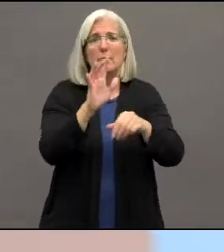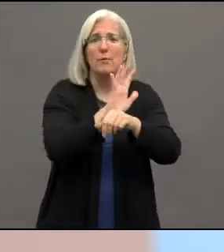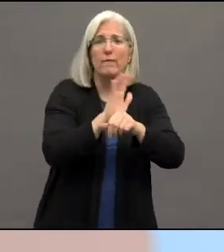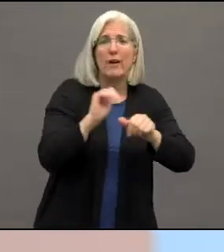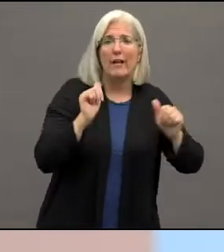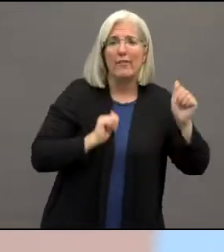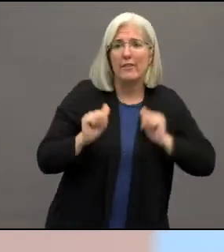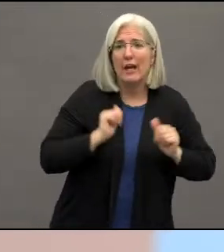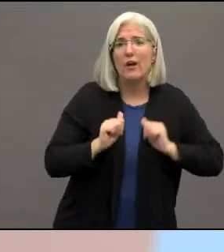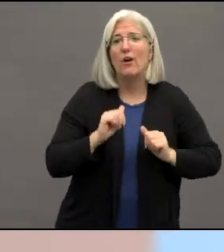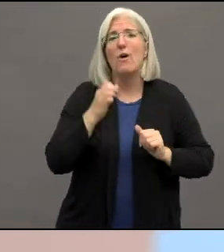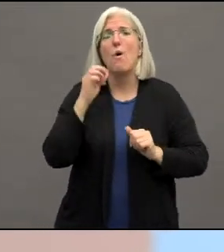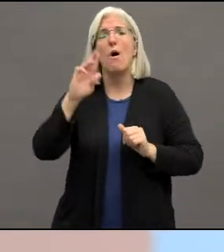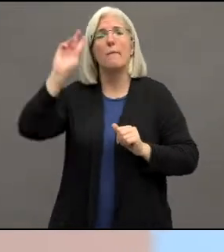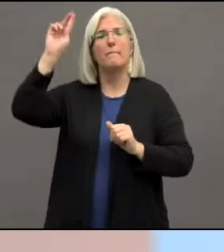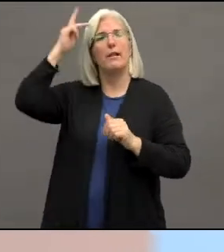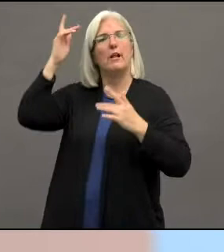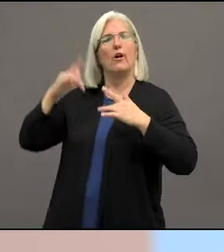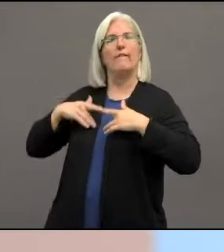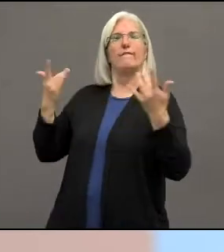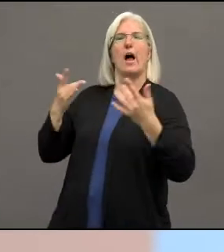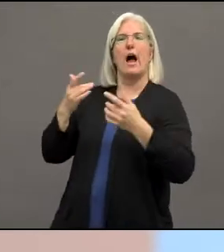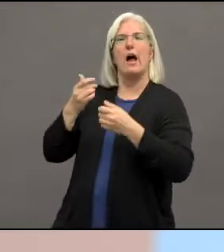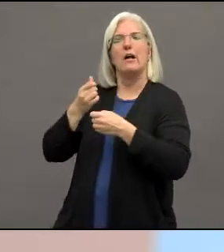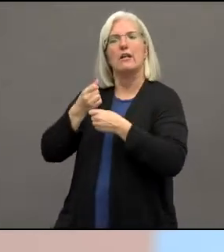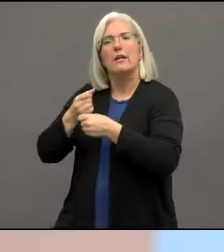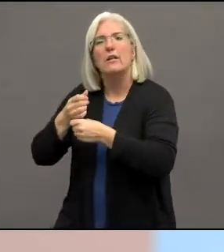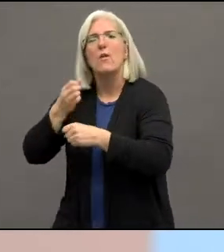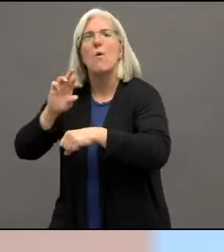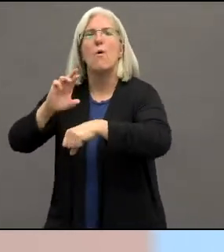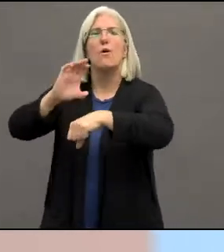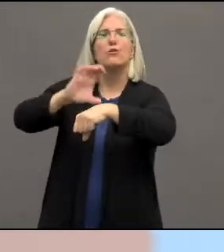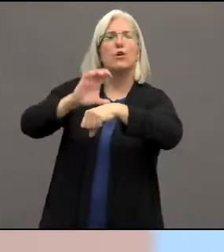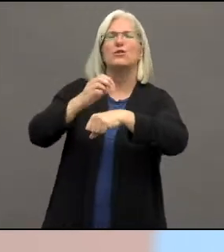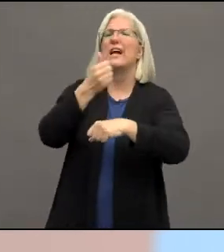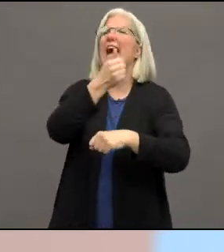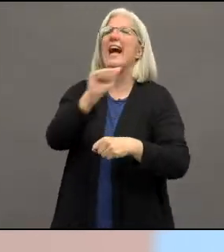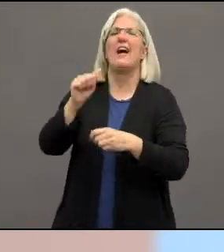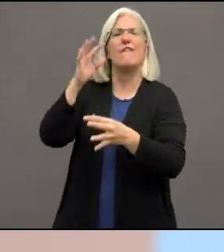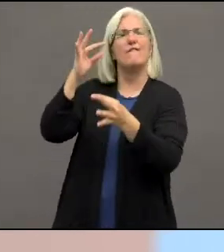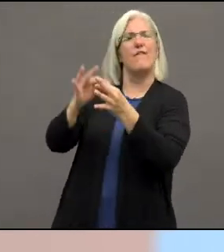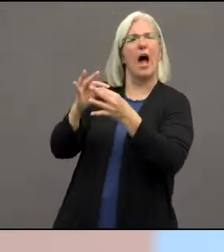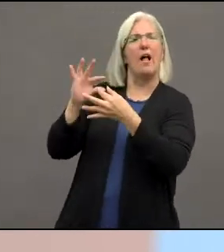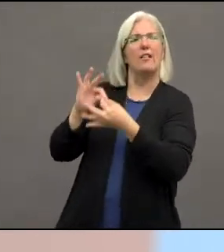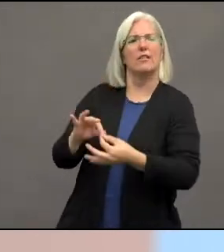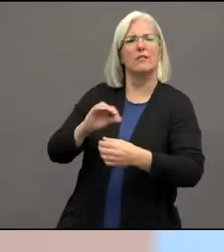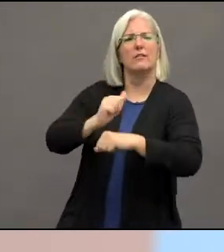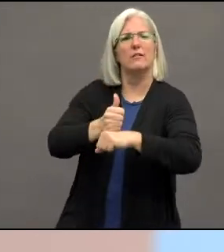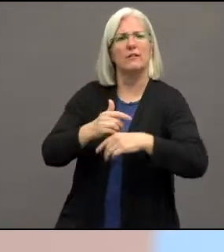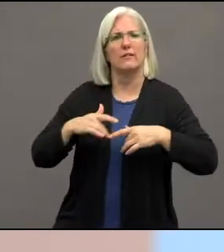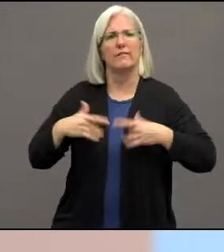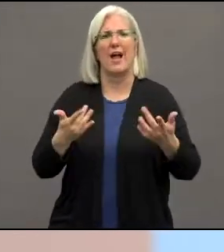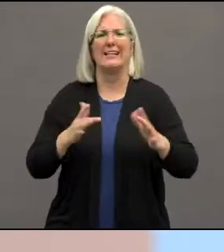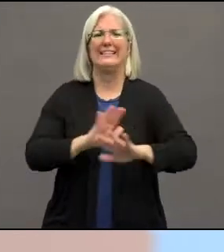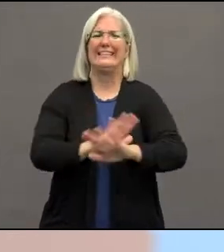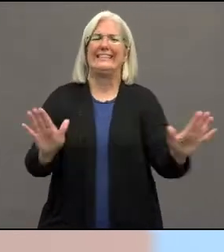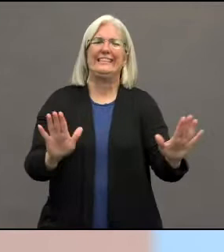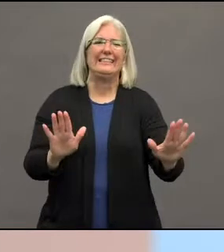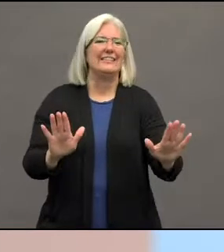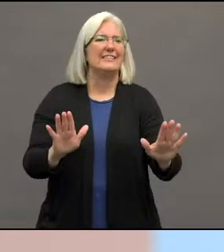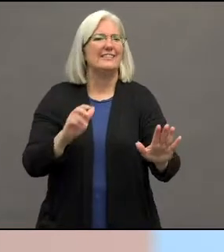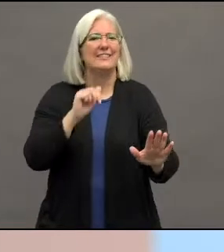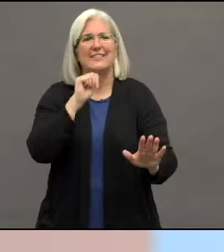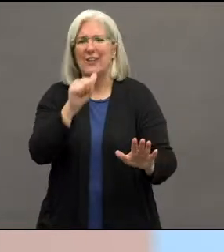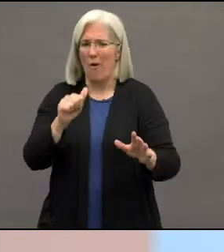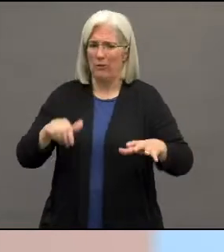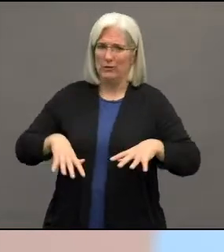political events, or any faith-based organization events are not allowed to operate indoors. Now, informal gatherings in